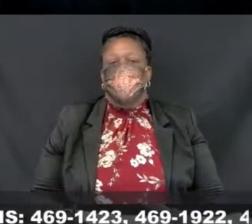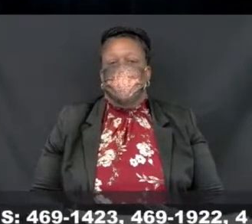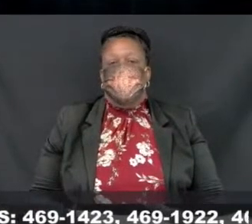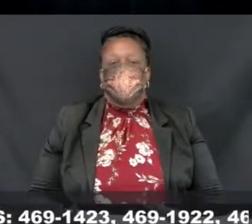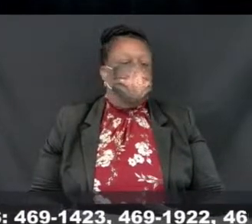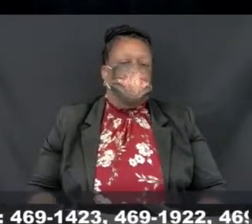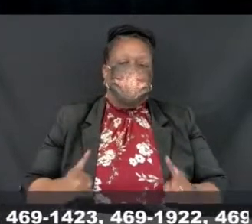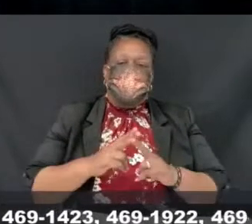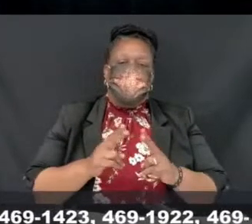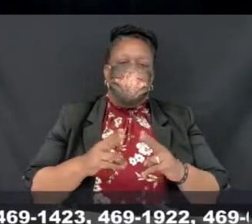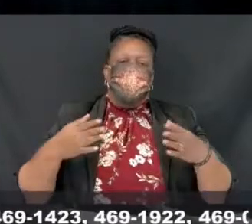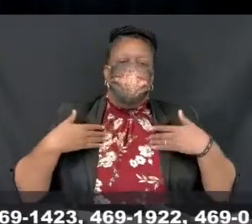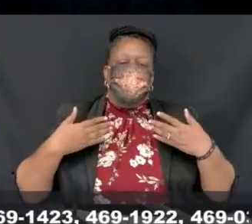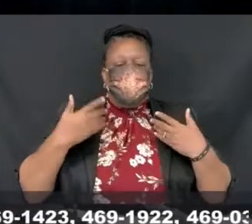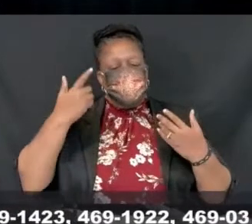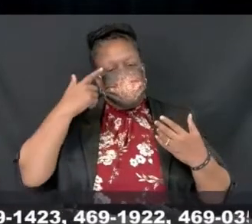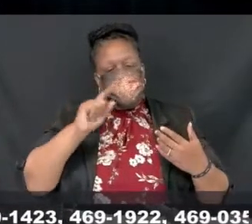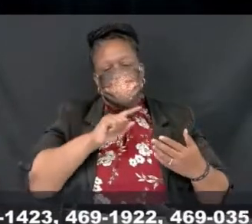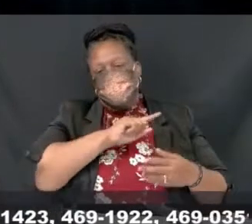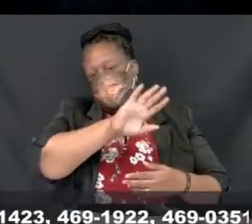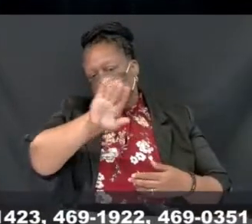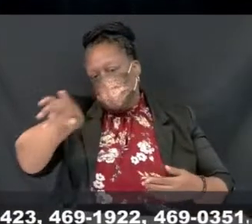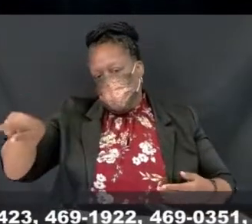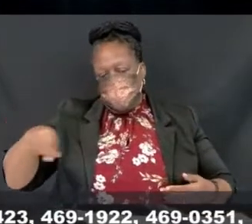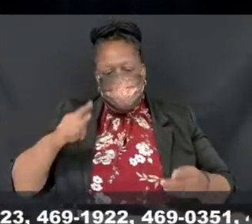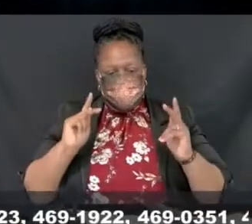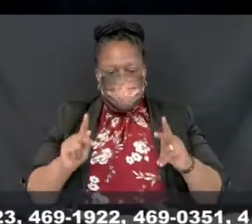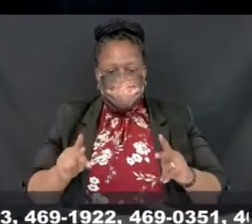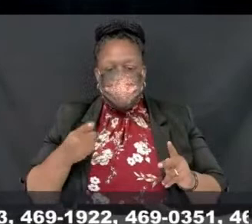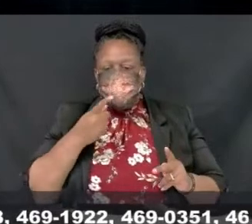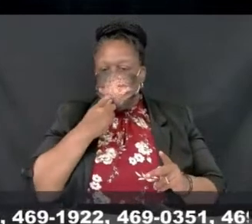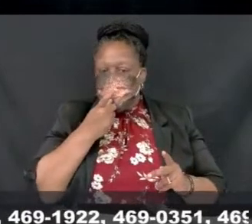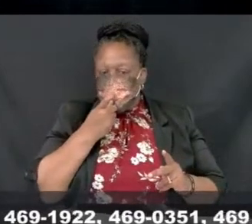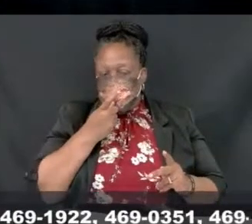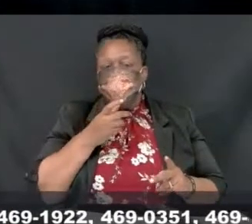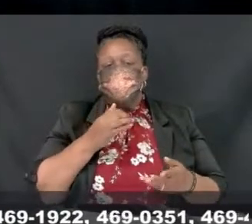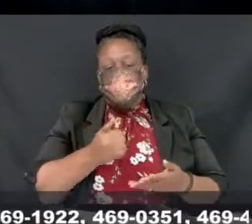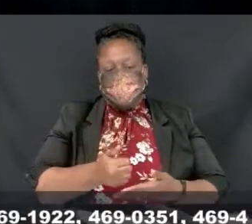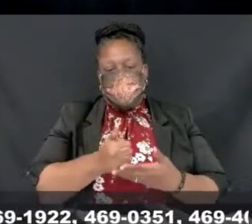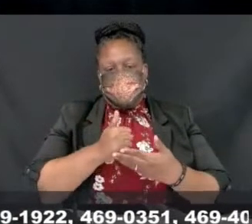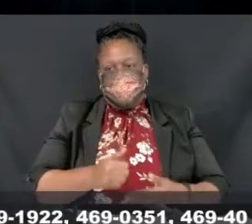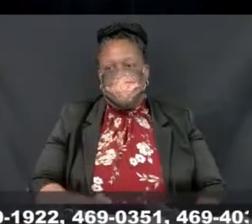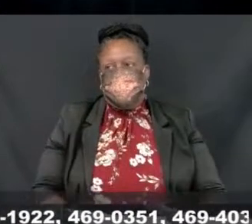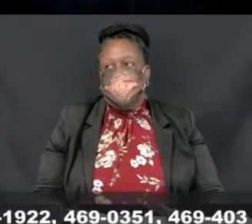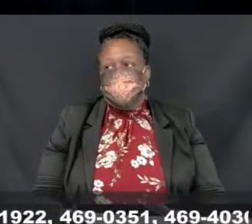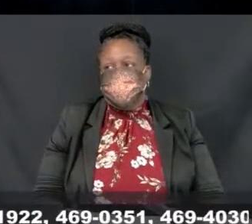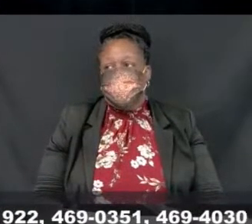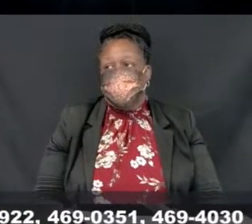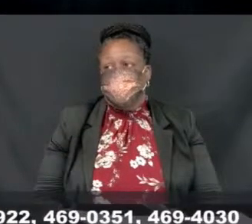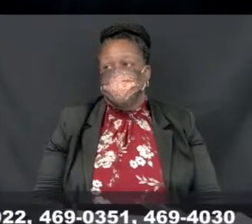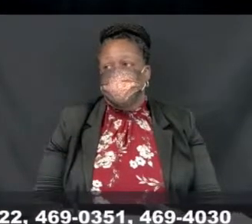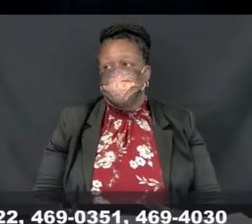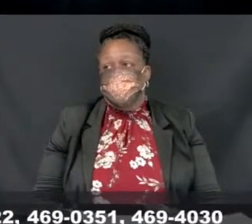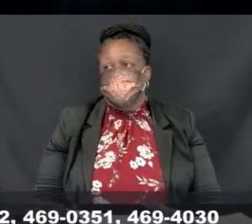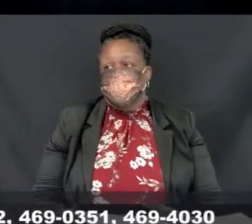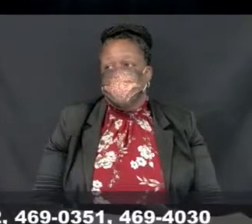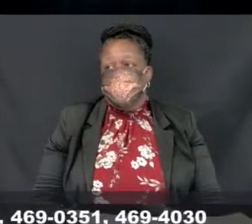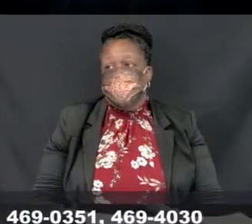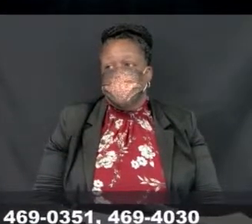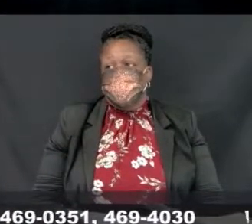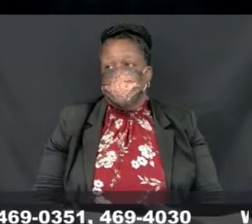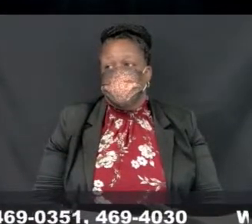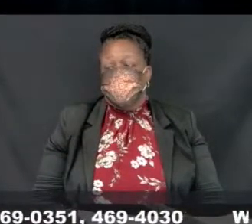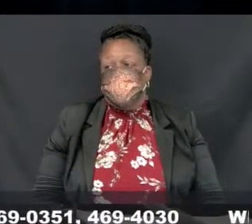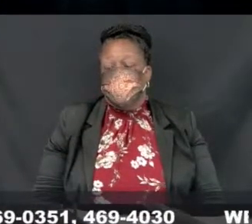team, in particular you, the general public. Then we move on to the next wave, which is the second wave.